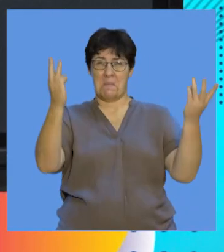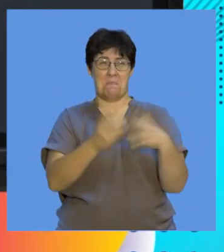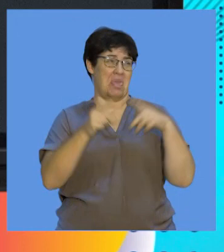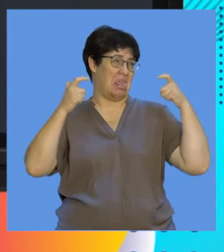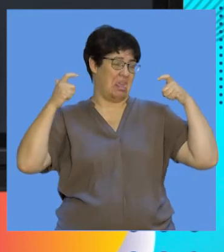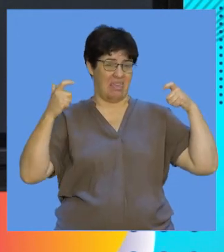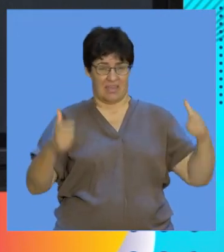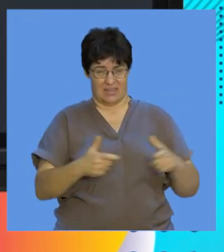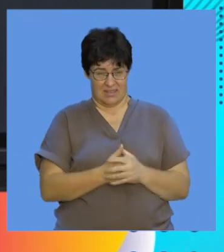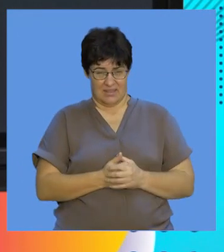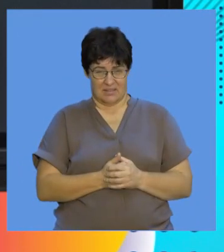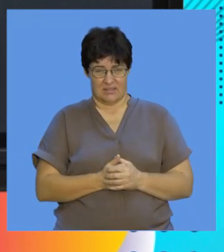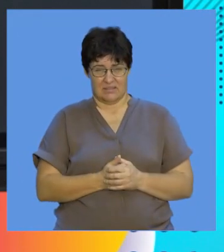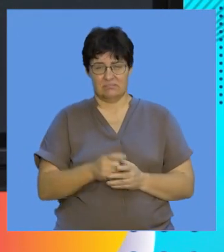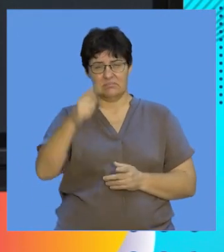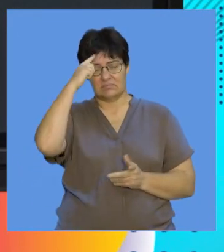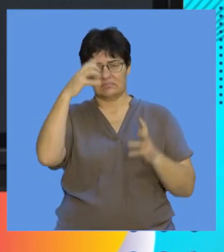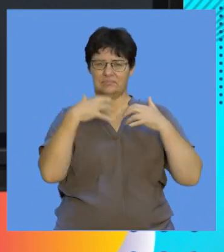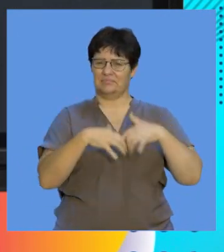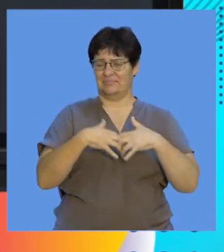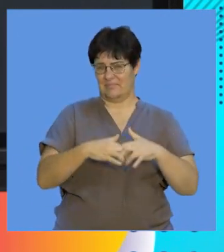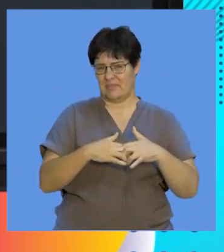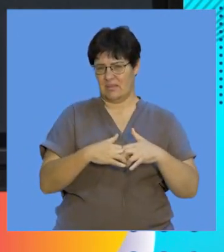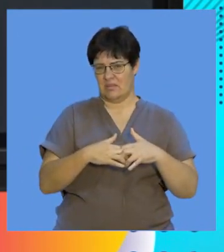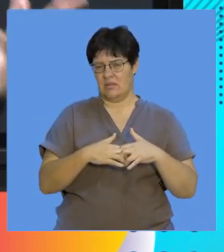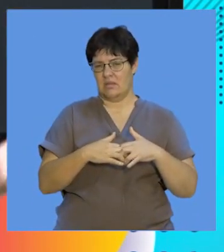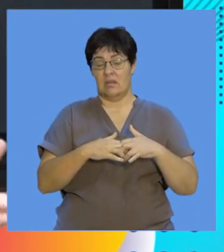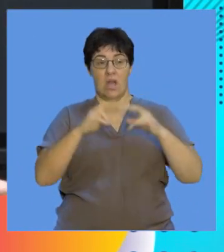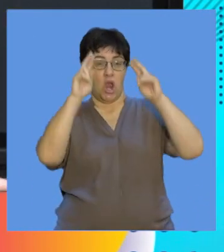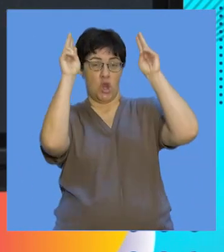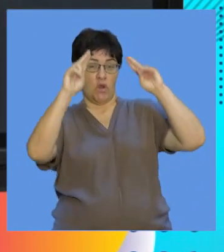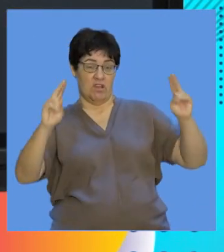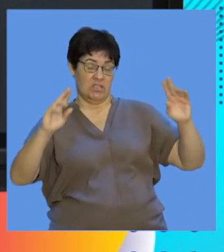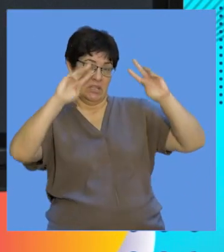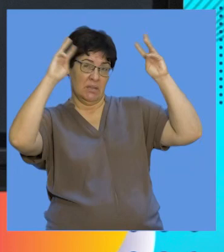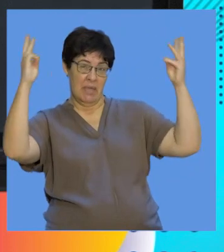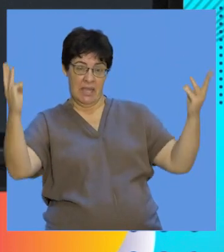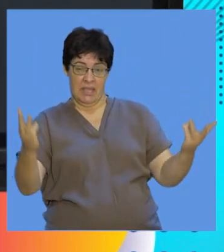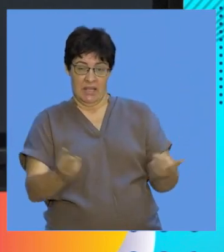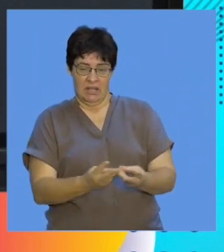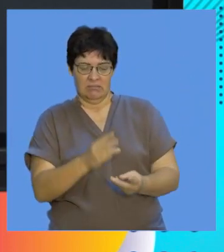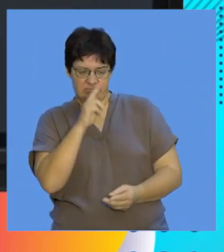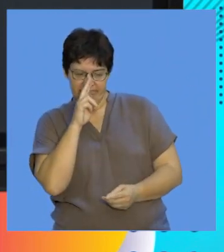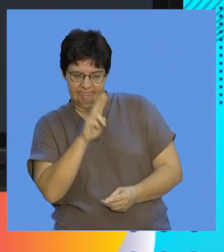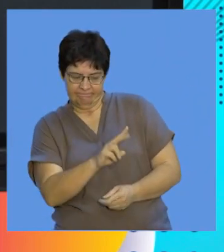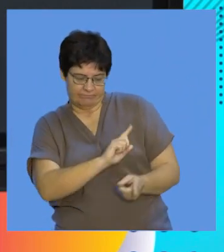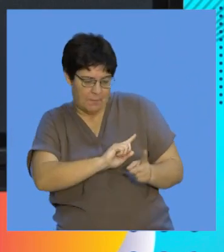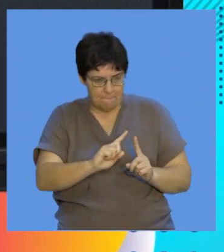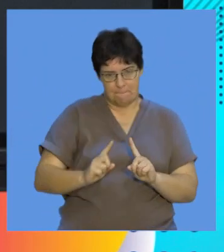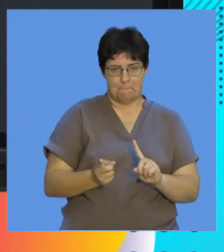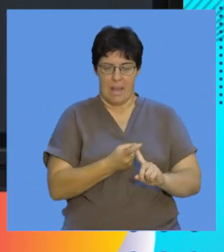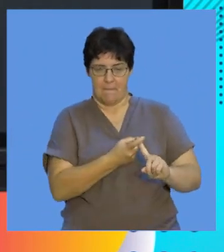If we try to consider a big part of the universe when trying to look at a